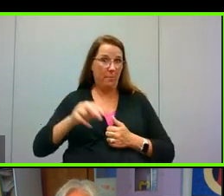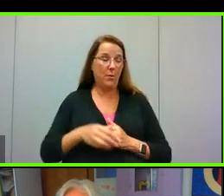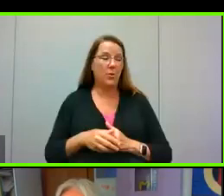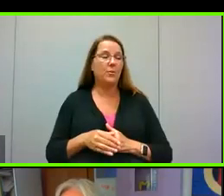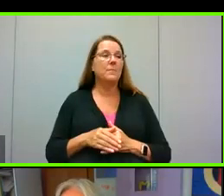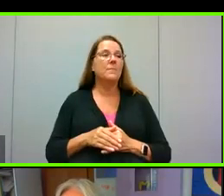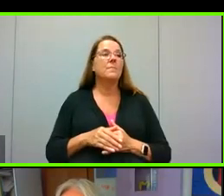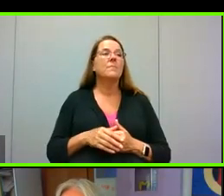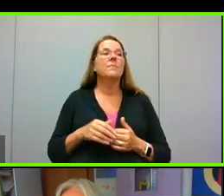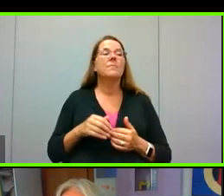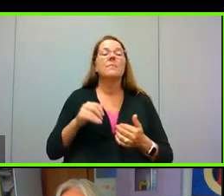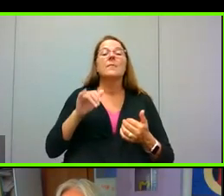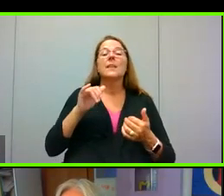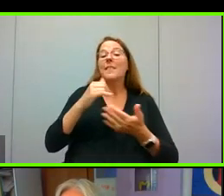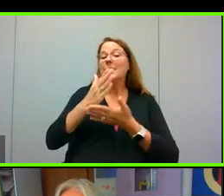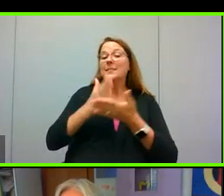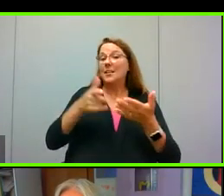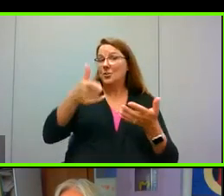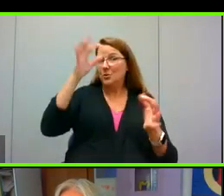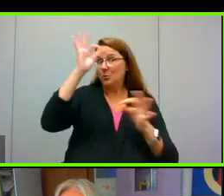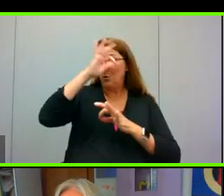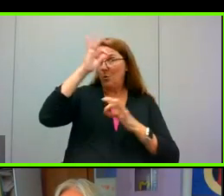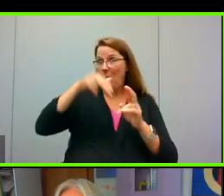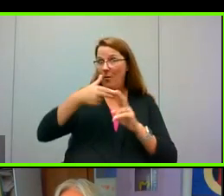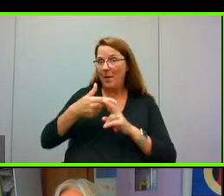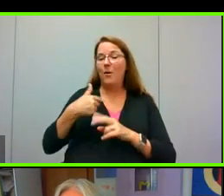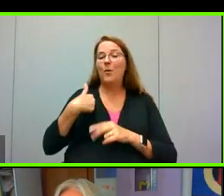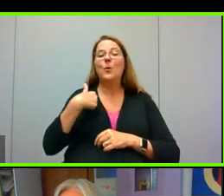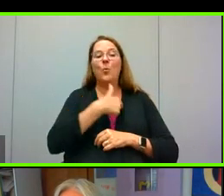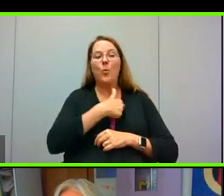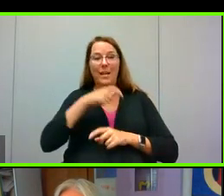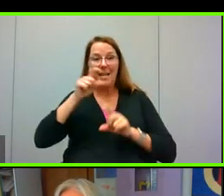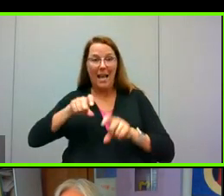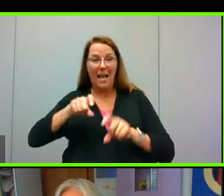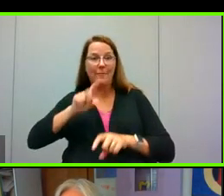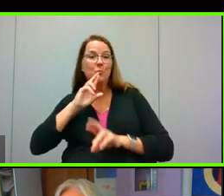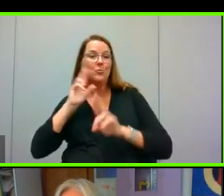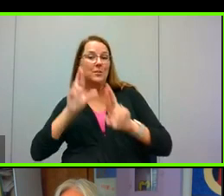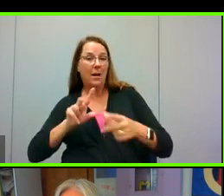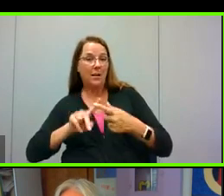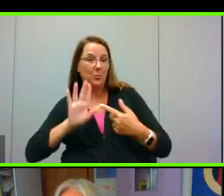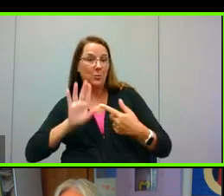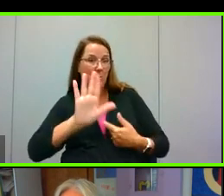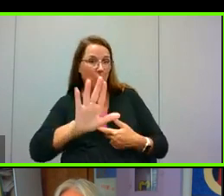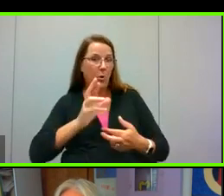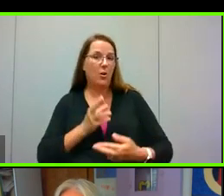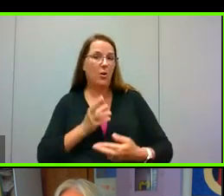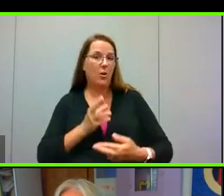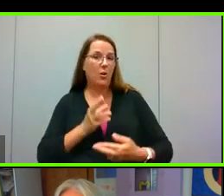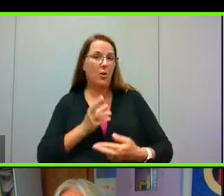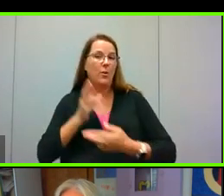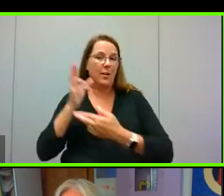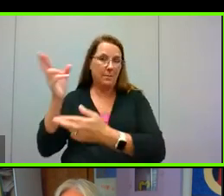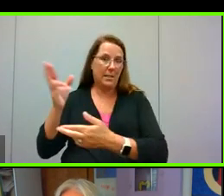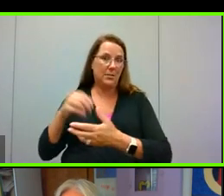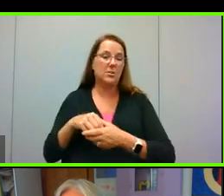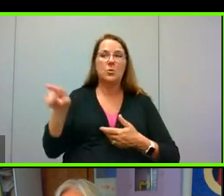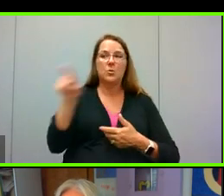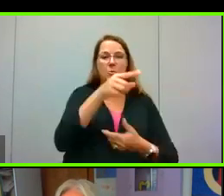the section that you all don't really know about is that we have to respond to your recommendations. And so you all gave us